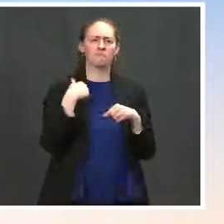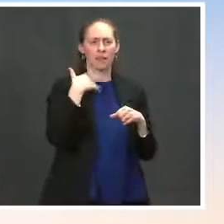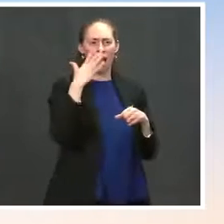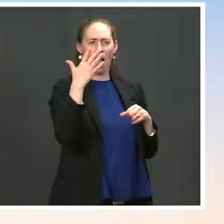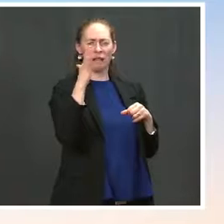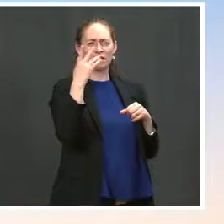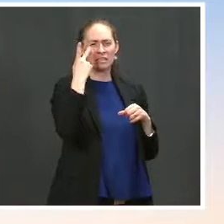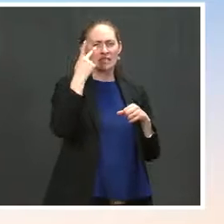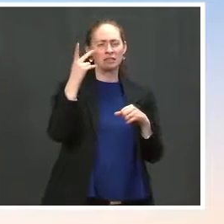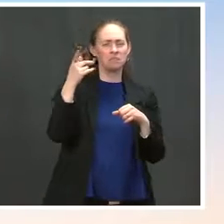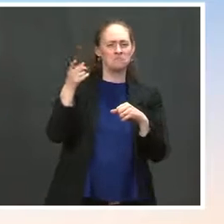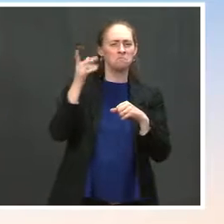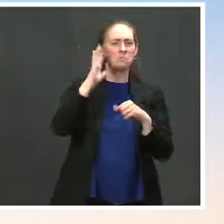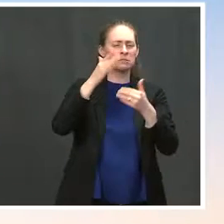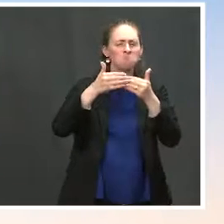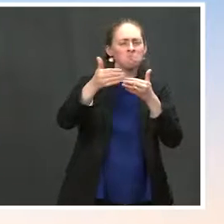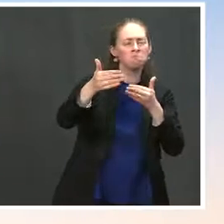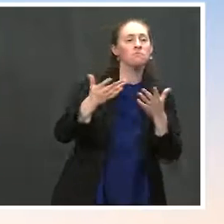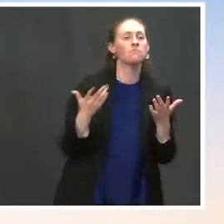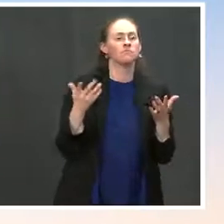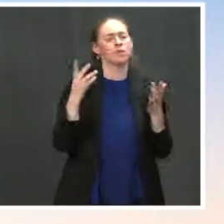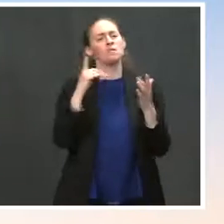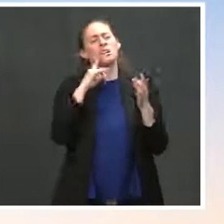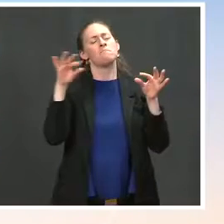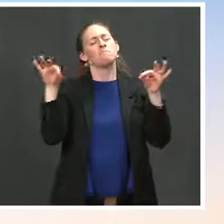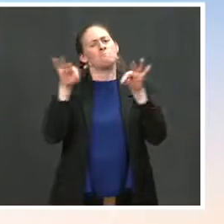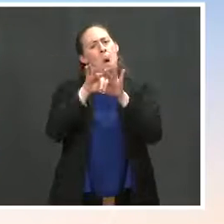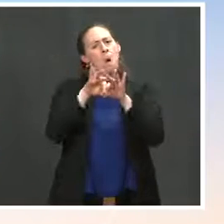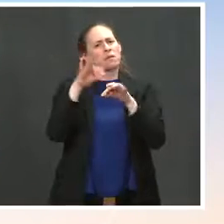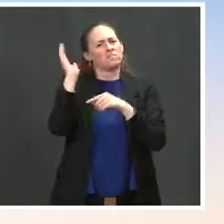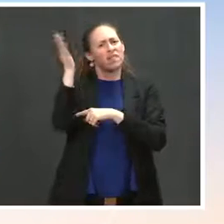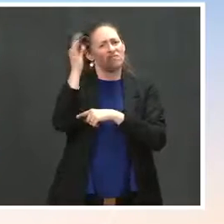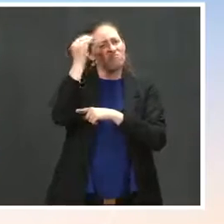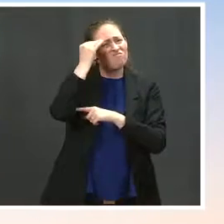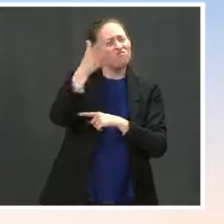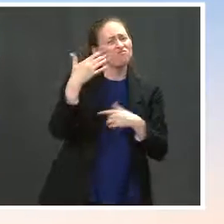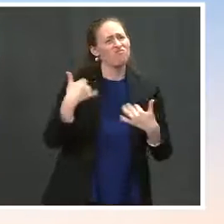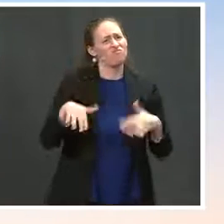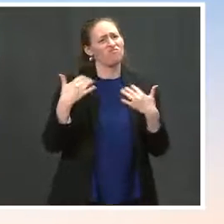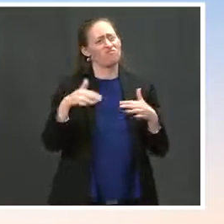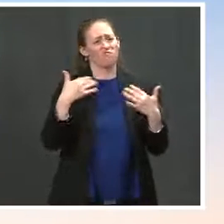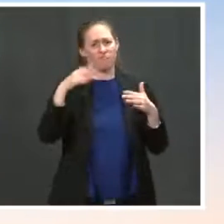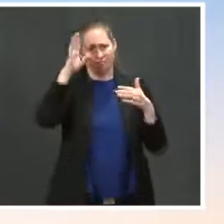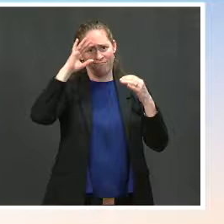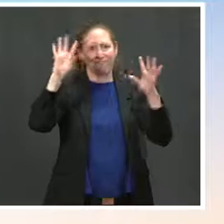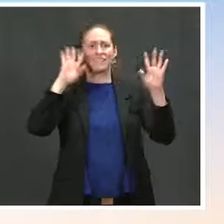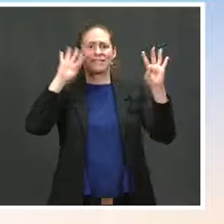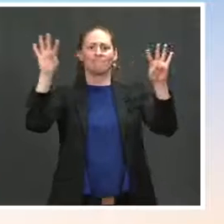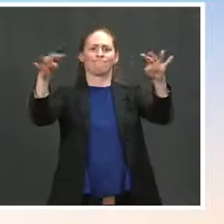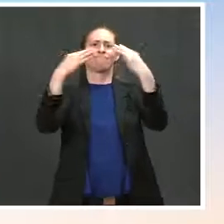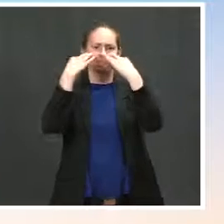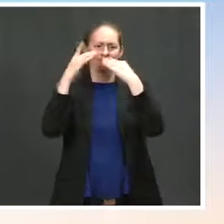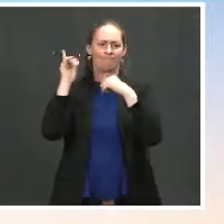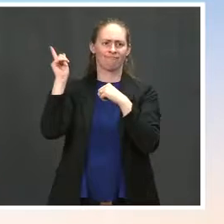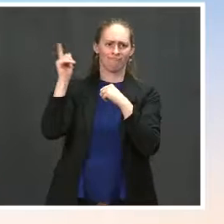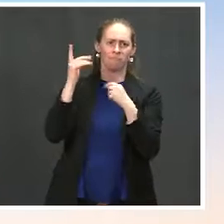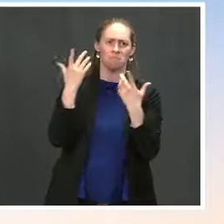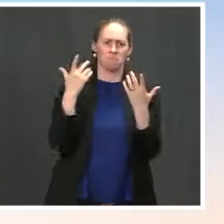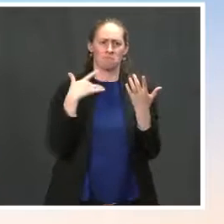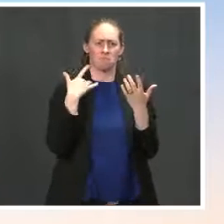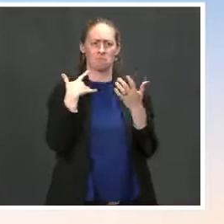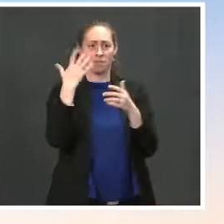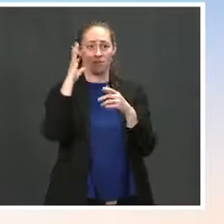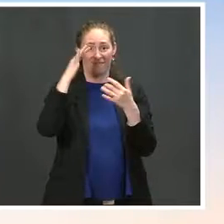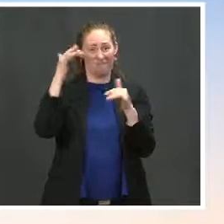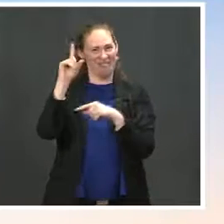that it is a very important speech, a very high-profile speech, but it is happening around the 100th day of his presidency, and